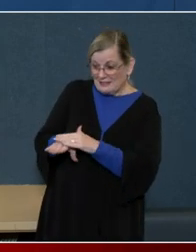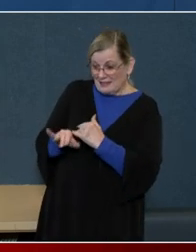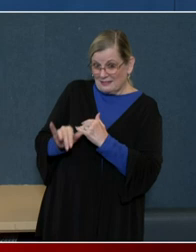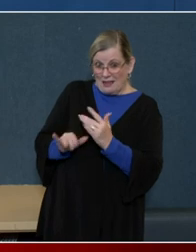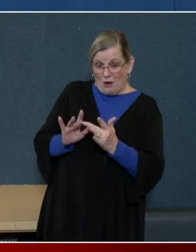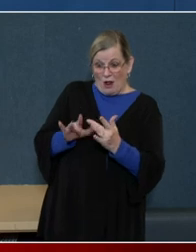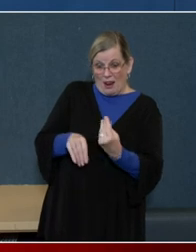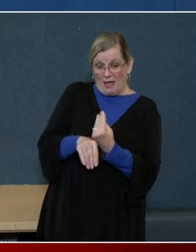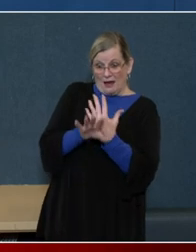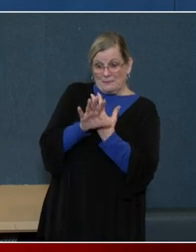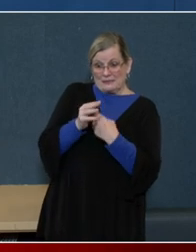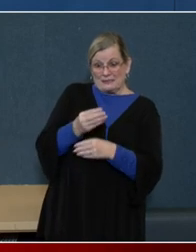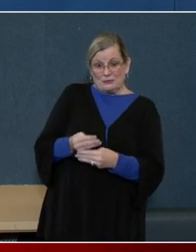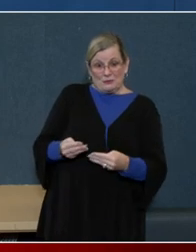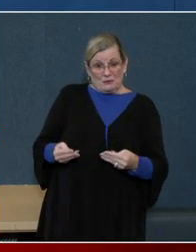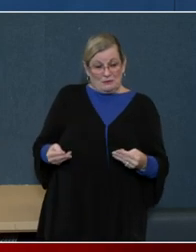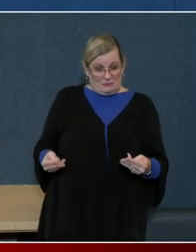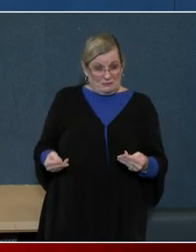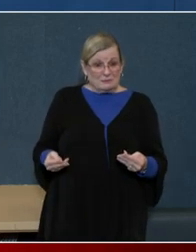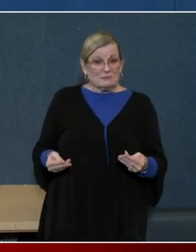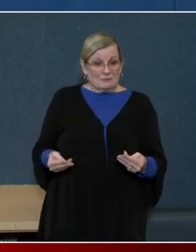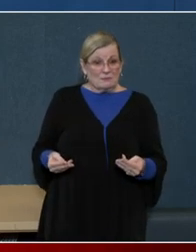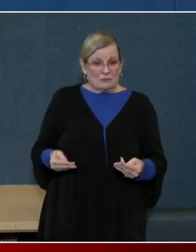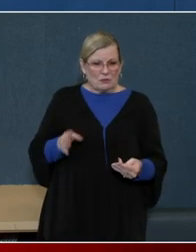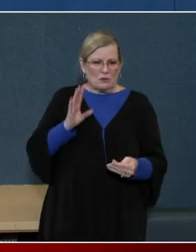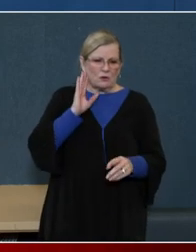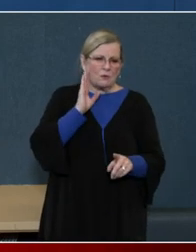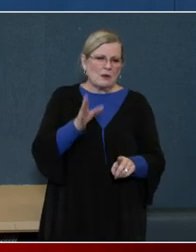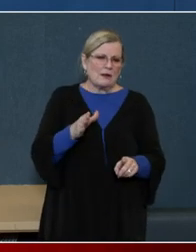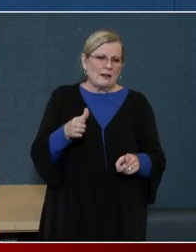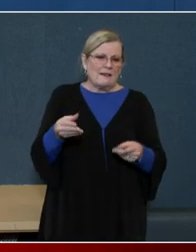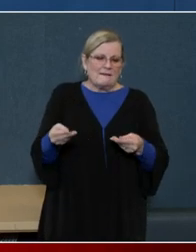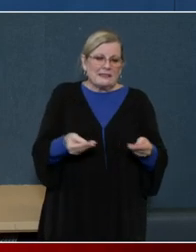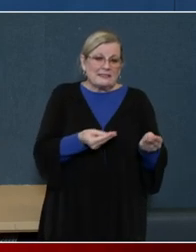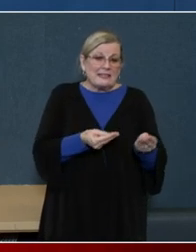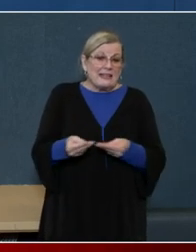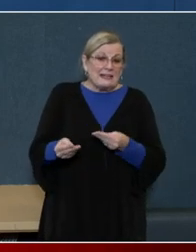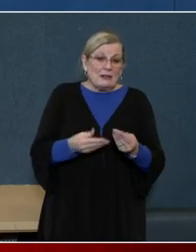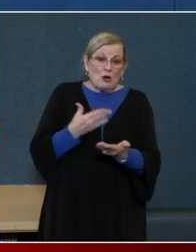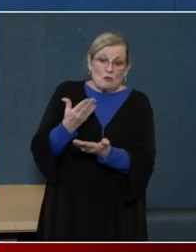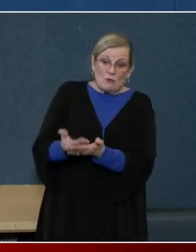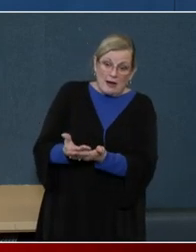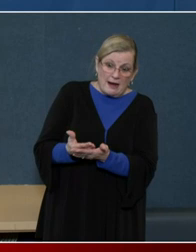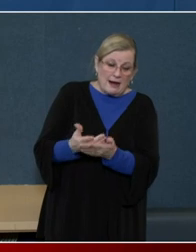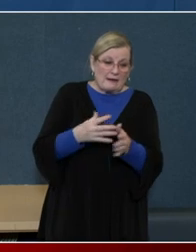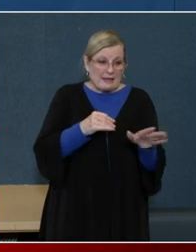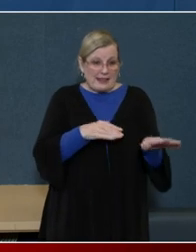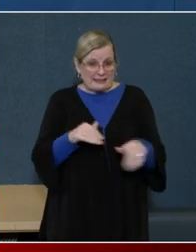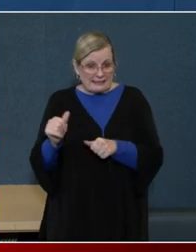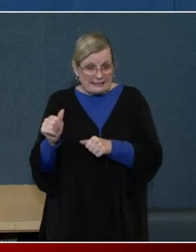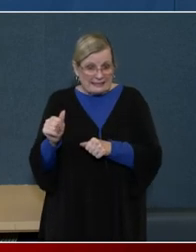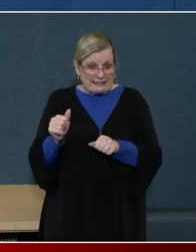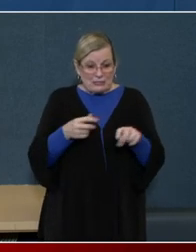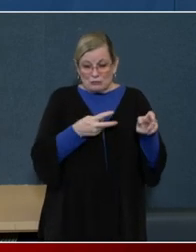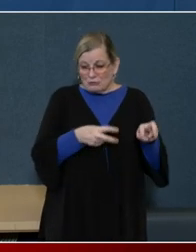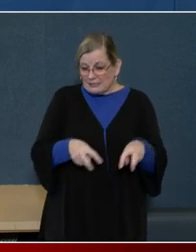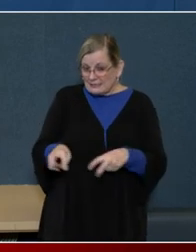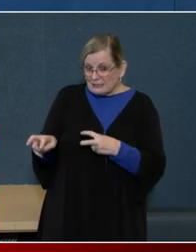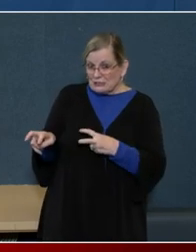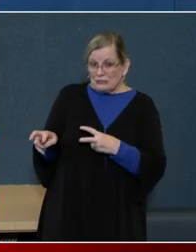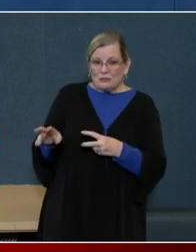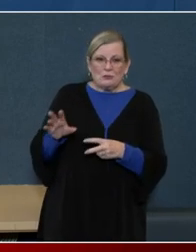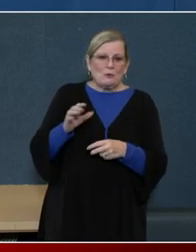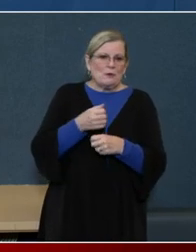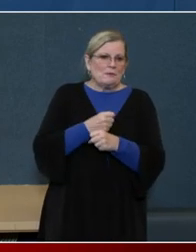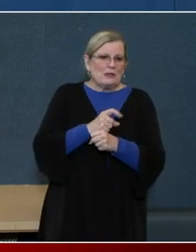also facilitate arrival, dismissal, and any transitions throughout the day, and will be communicating with families as